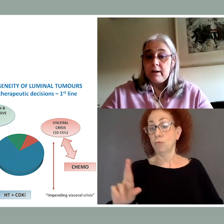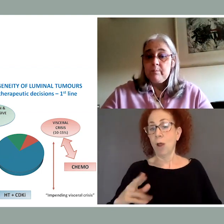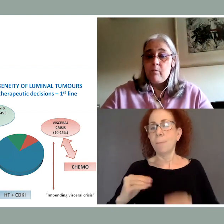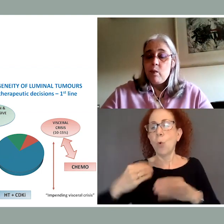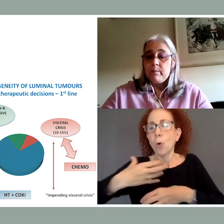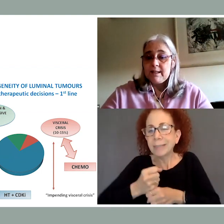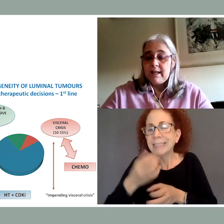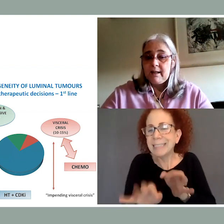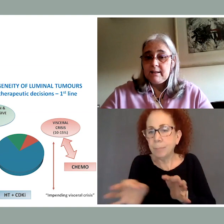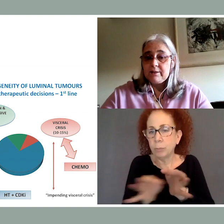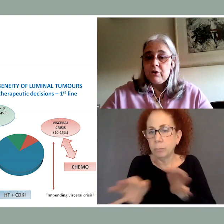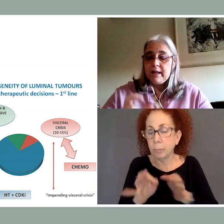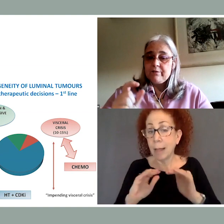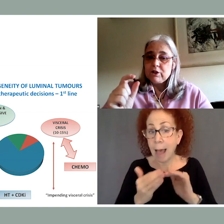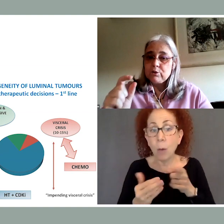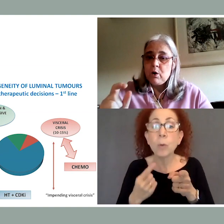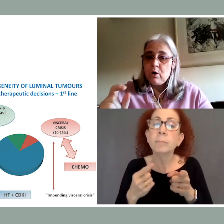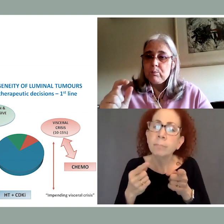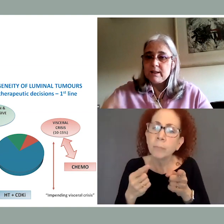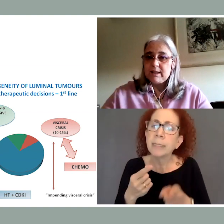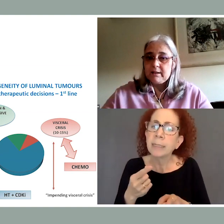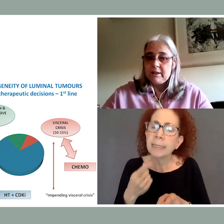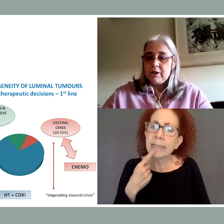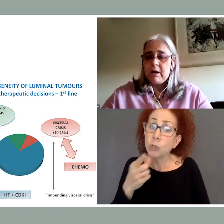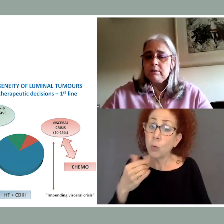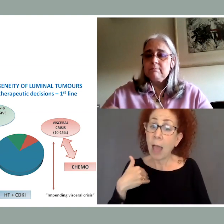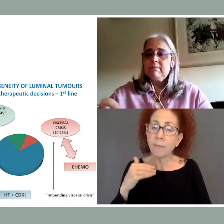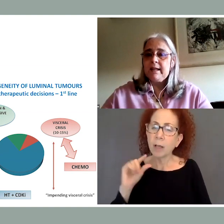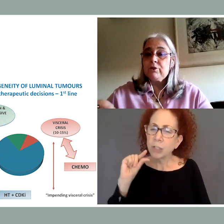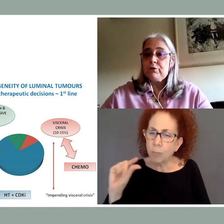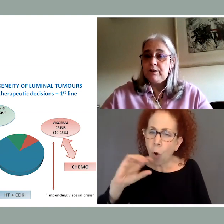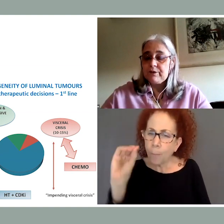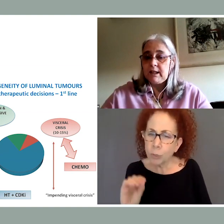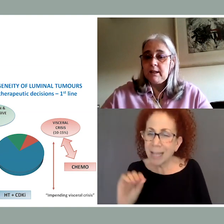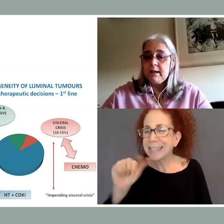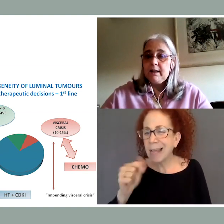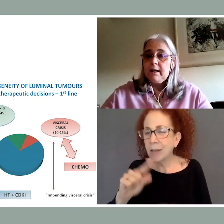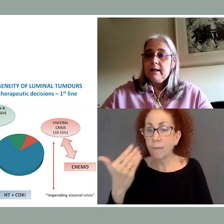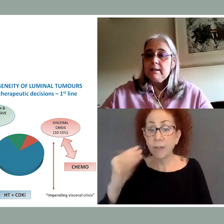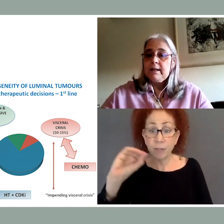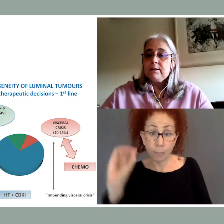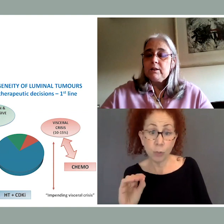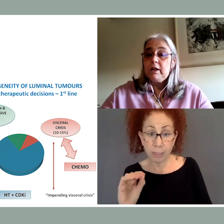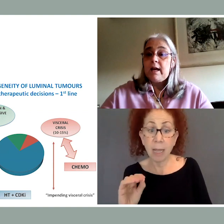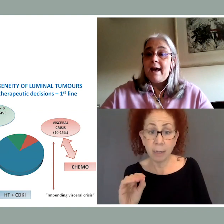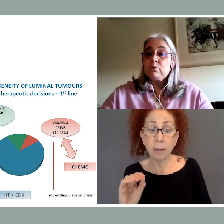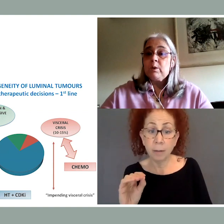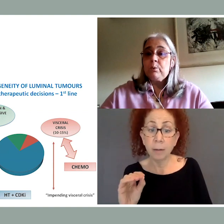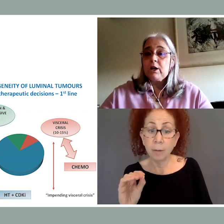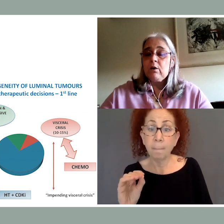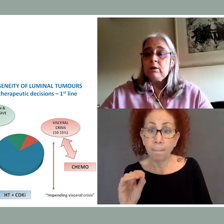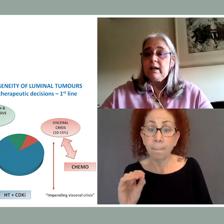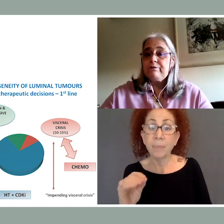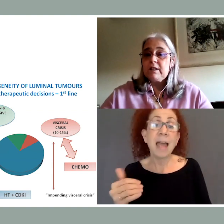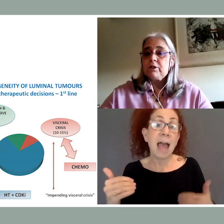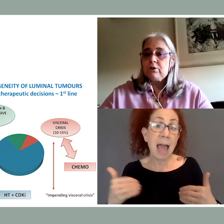the bottom by saying that you have a small percentage, about 10 to 15, that has what